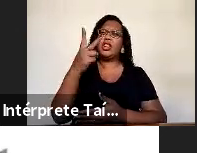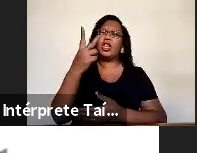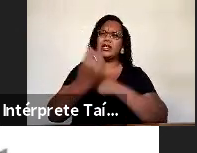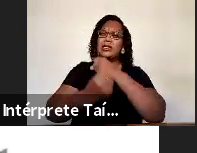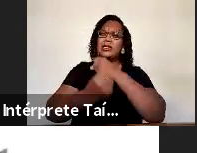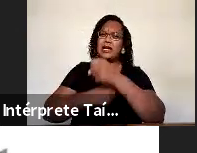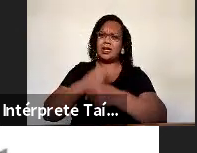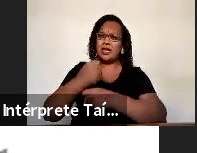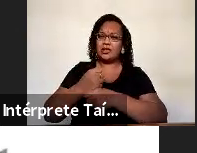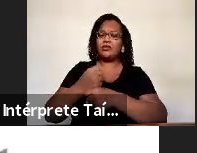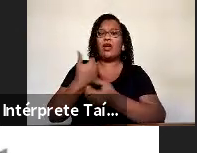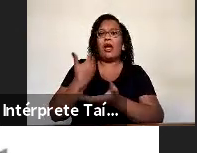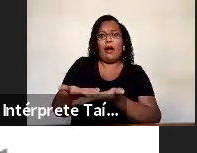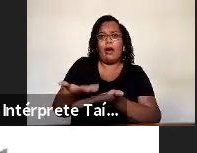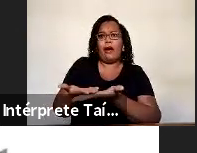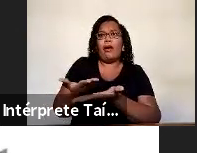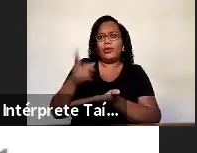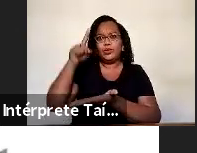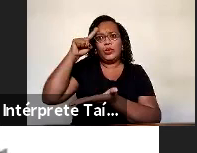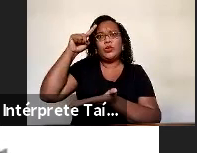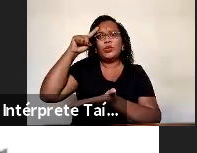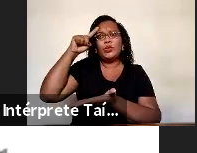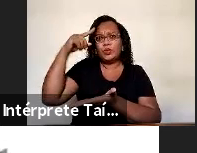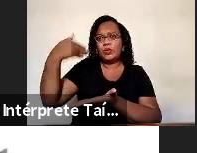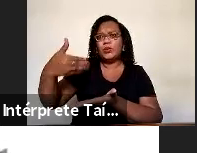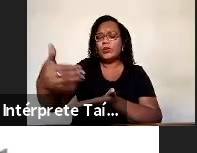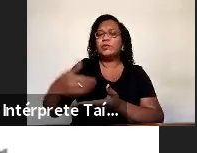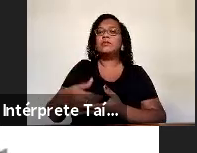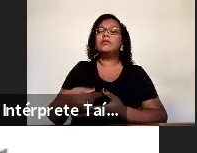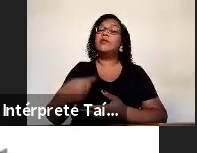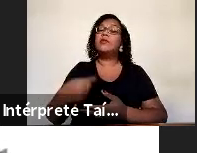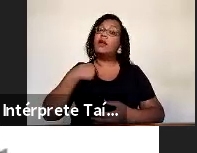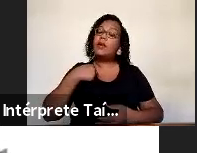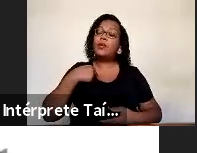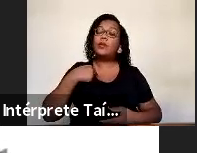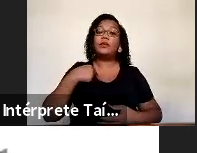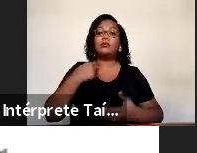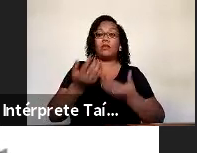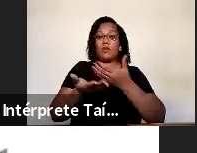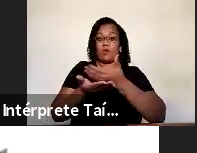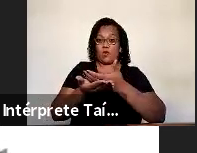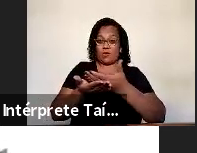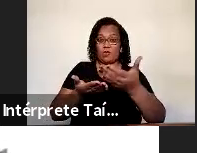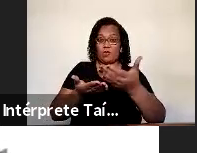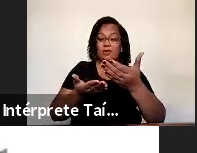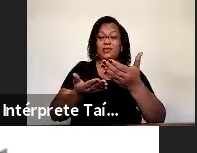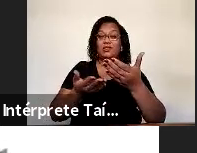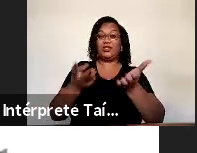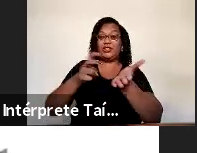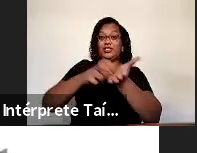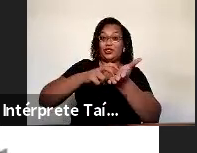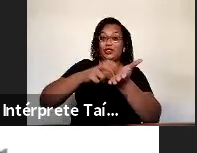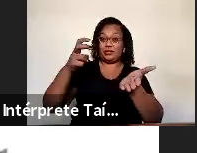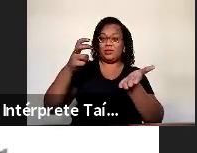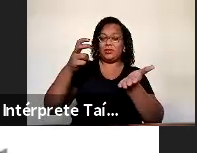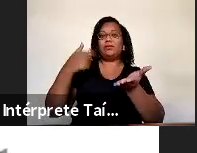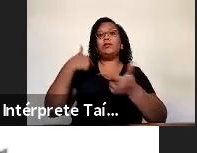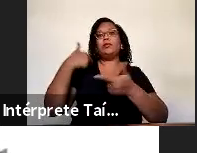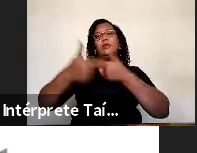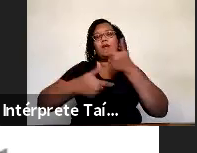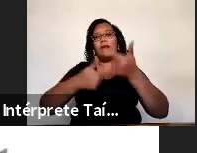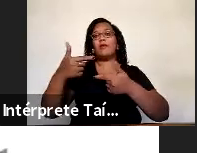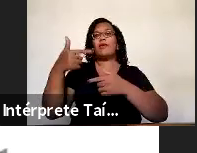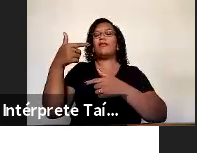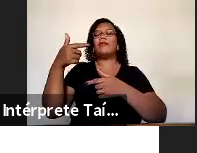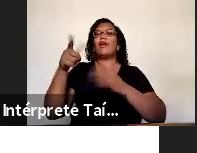so I studied in the morning and I worked in a clothing store in the evening. And that I did that for 2 years. And it was great. You know, I had lots of